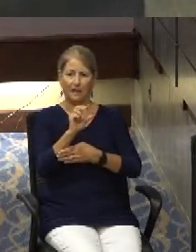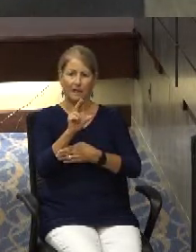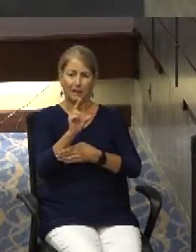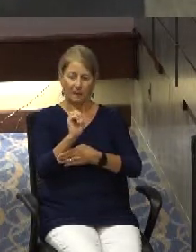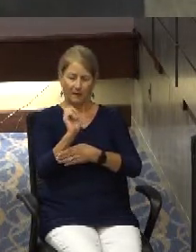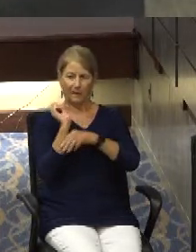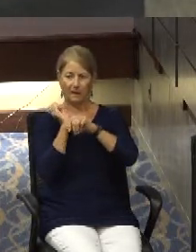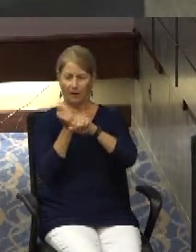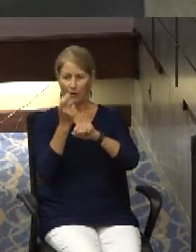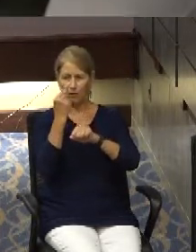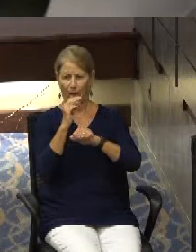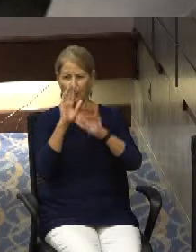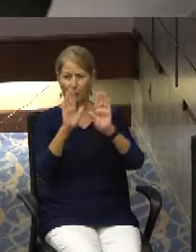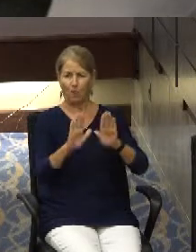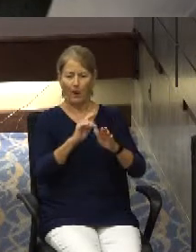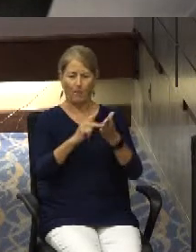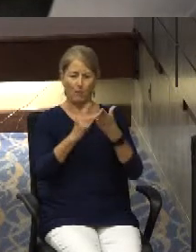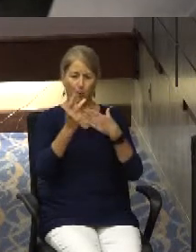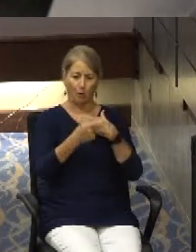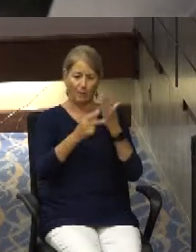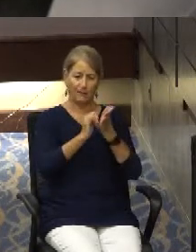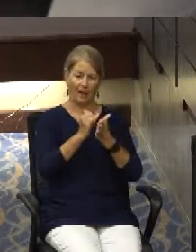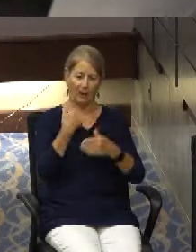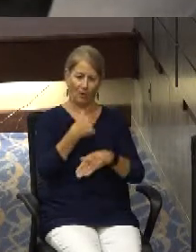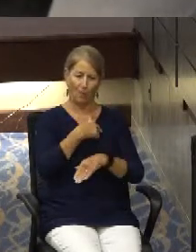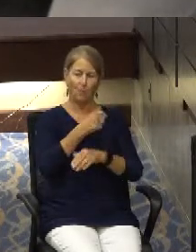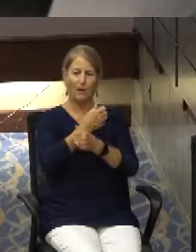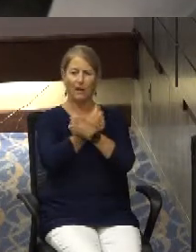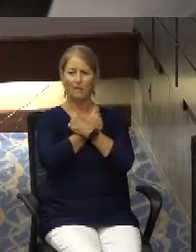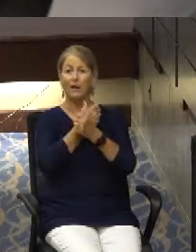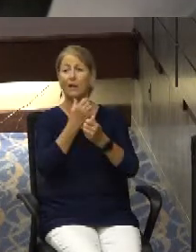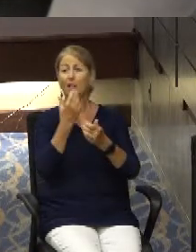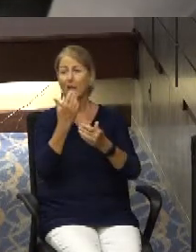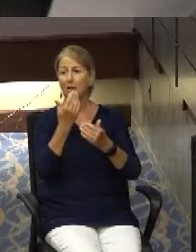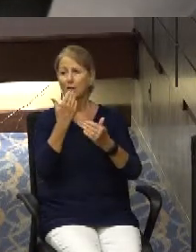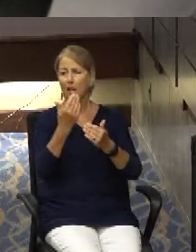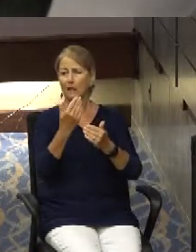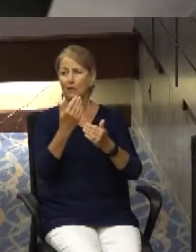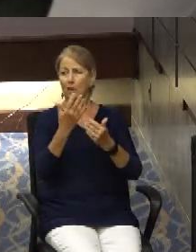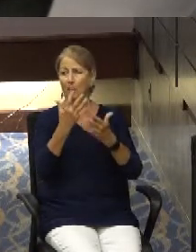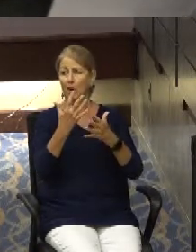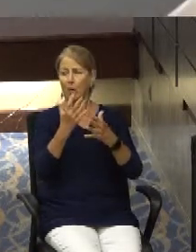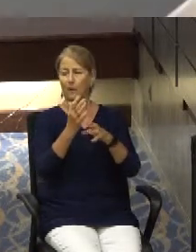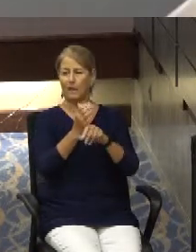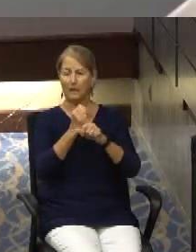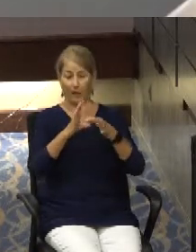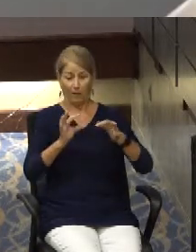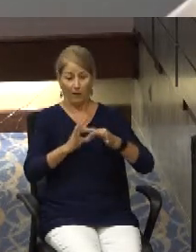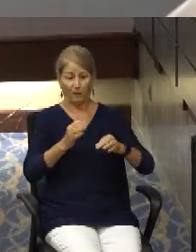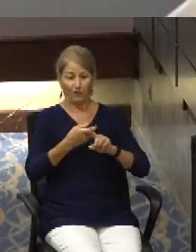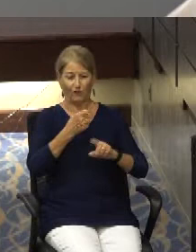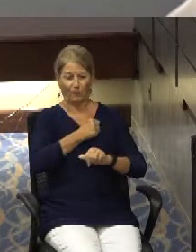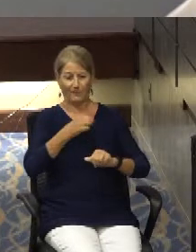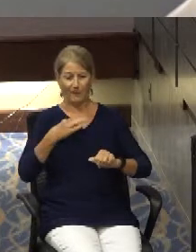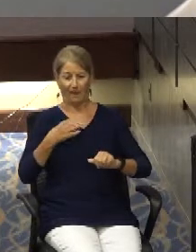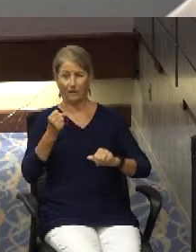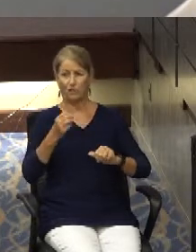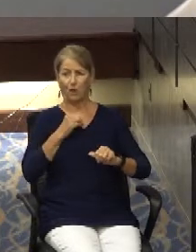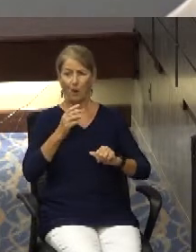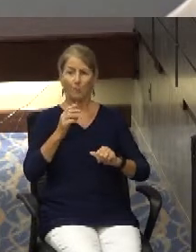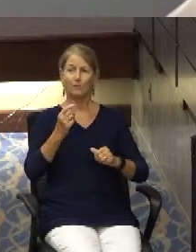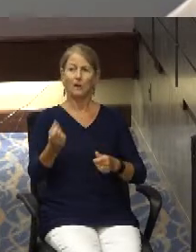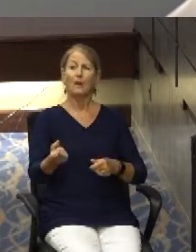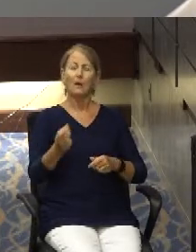programs that we love. Yeah. Thank you. Thank you. I'm already getting messages from staff, so Okay. point taken,